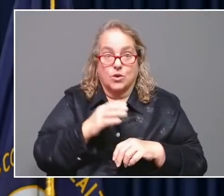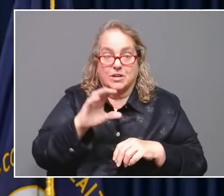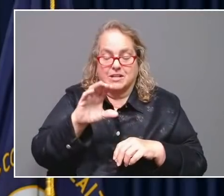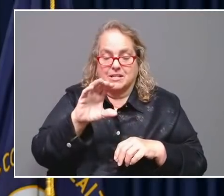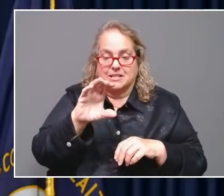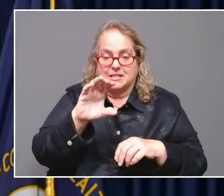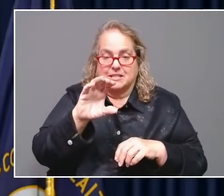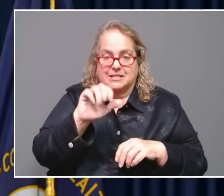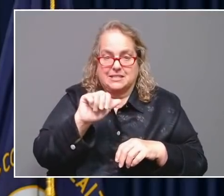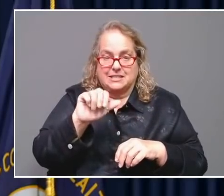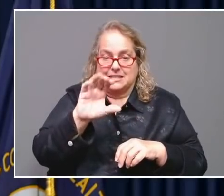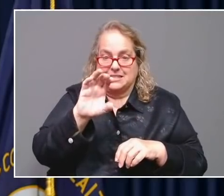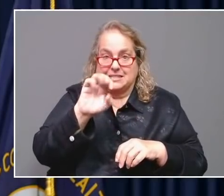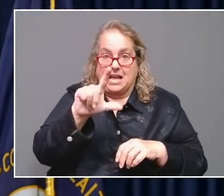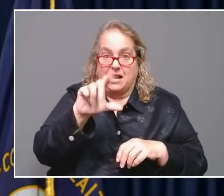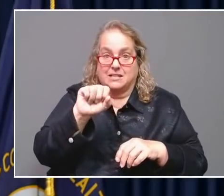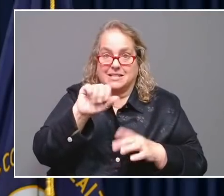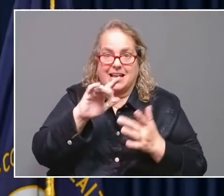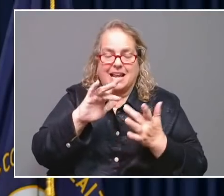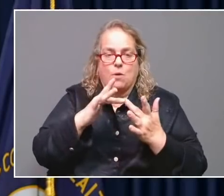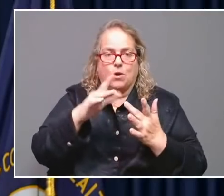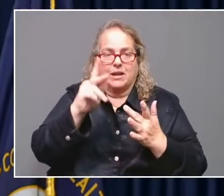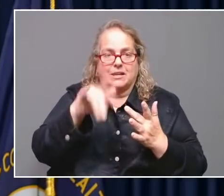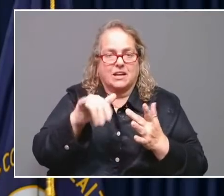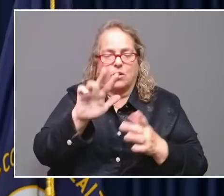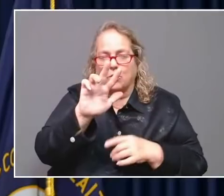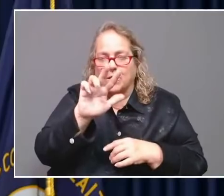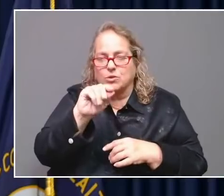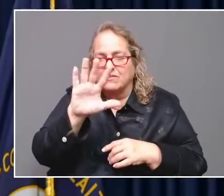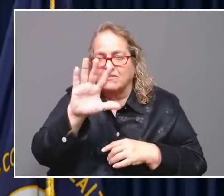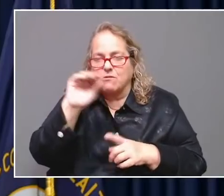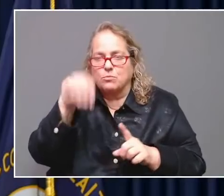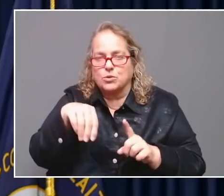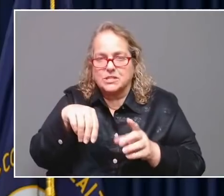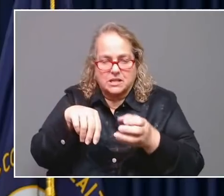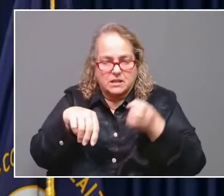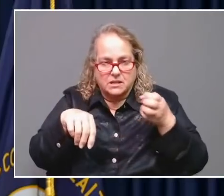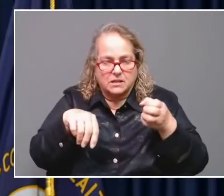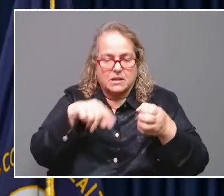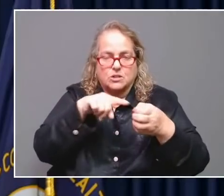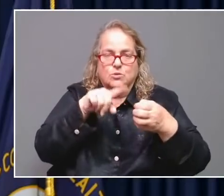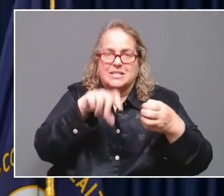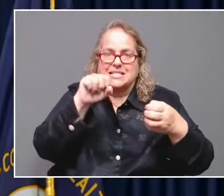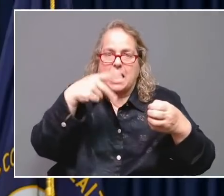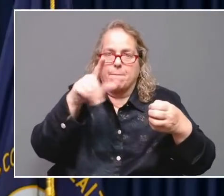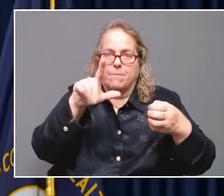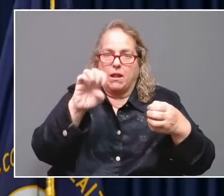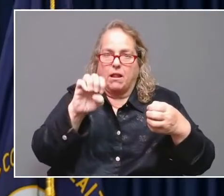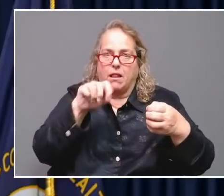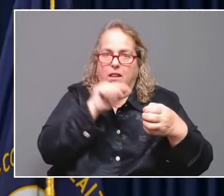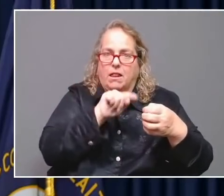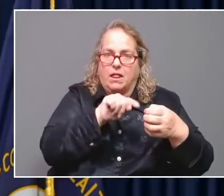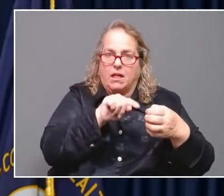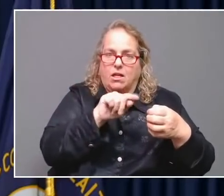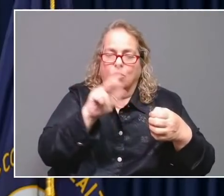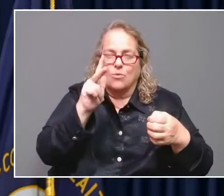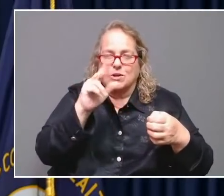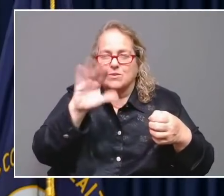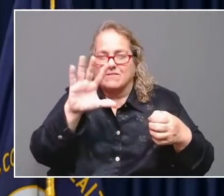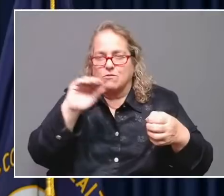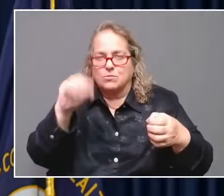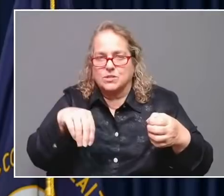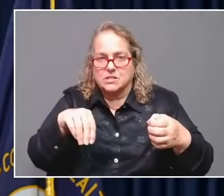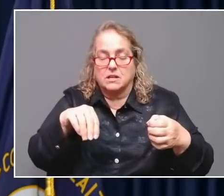Kentucky. I don't know, a few percent, 3 to 5% typically of the specimens that we process in Kentucky, but that's only part